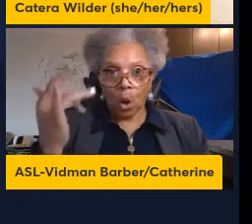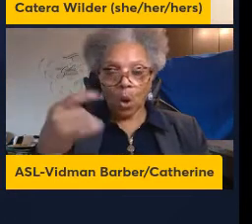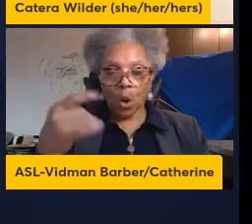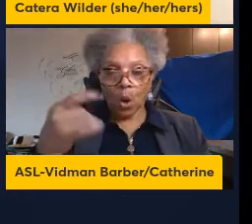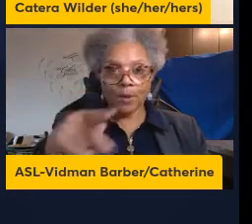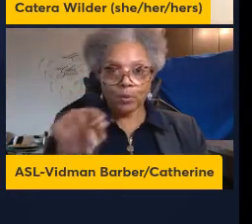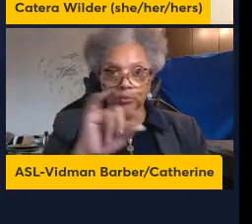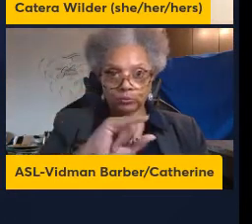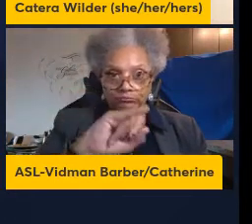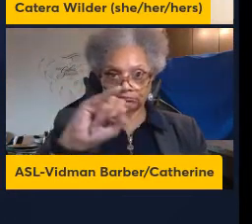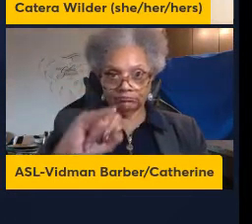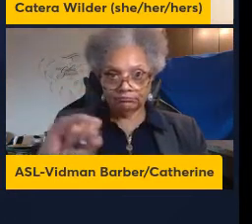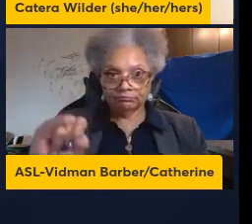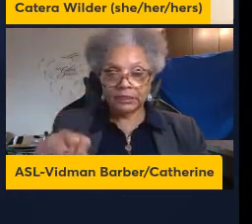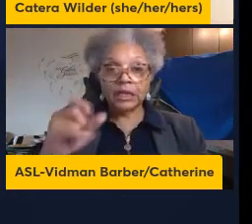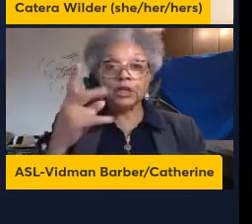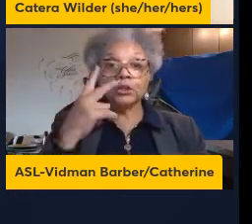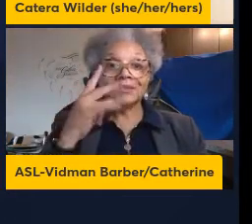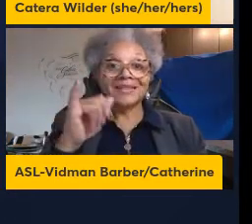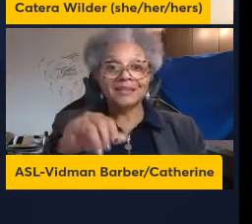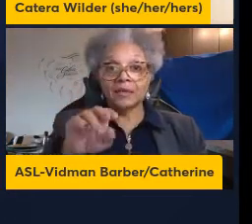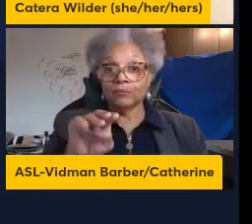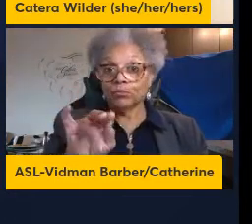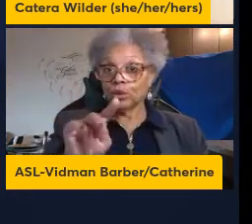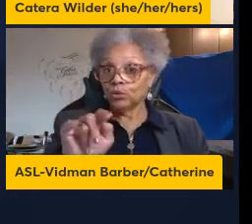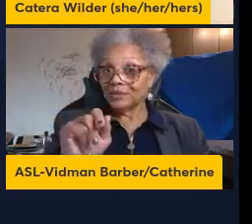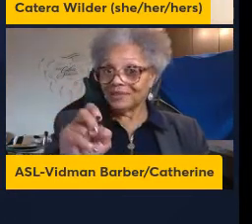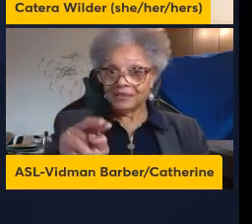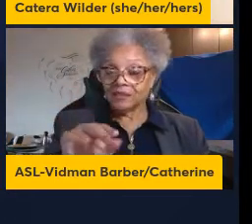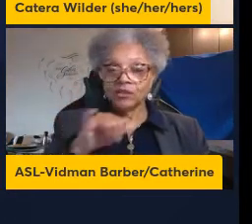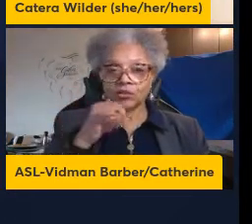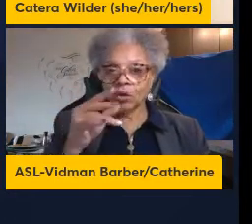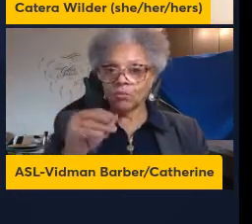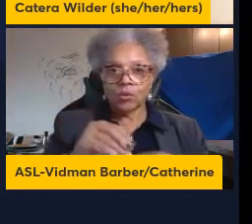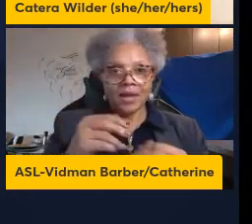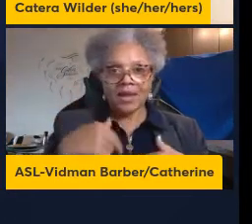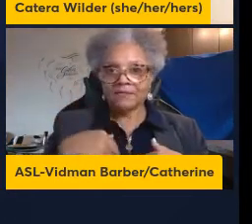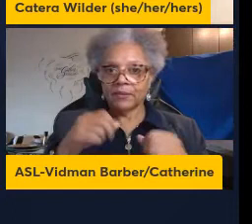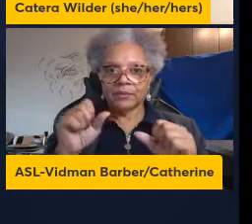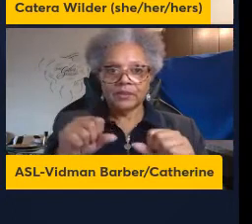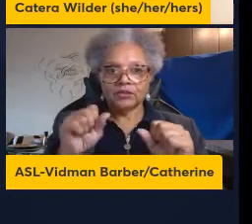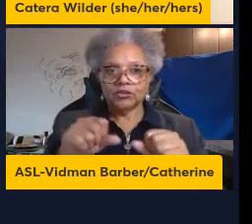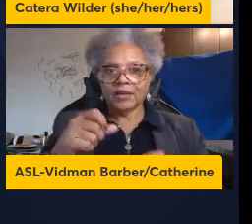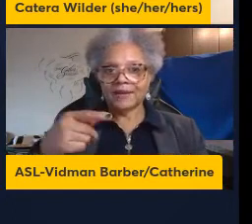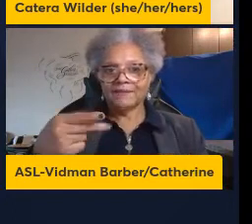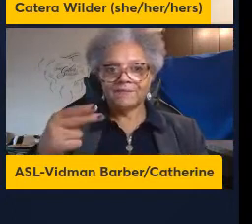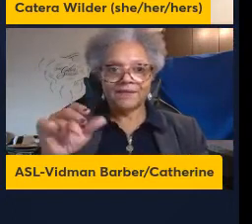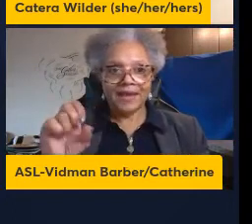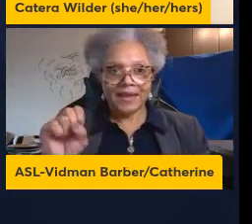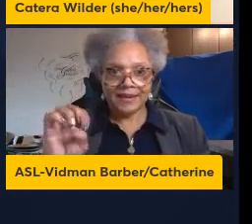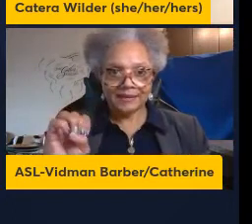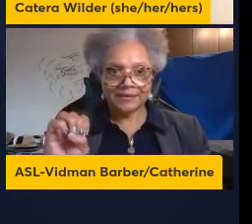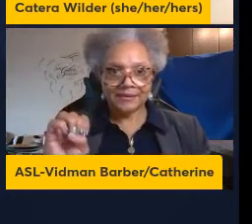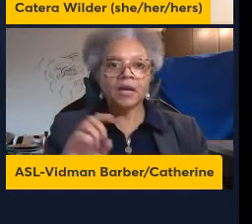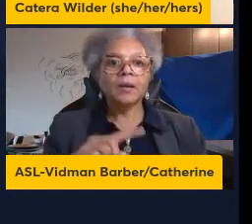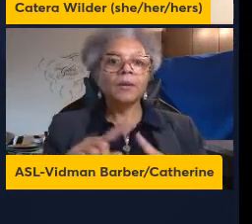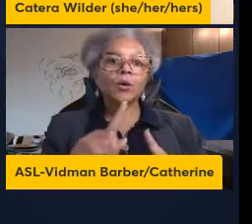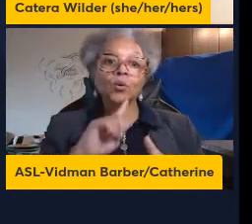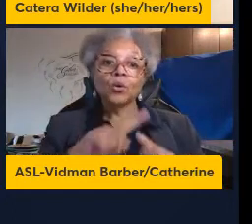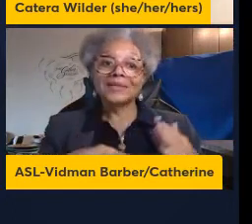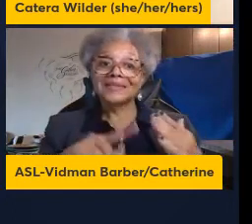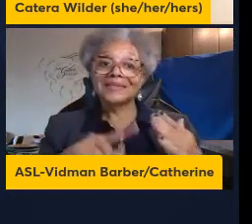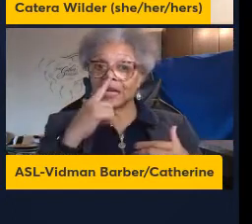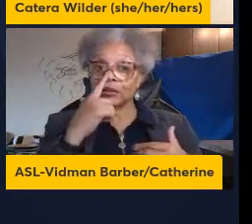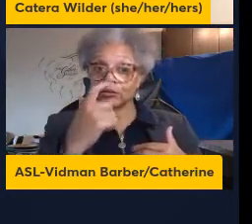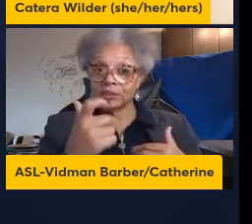have the feedback mutants, you no longer have this potentiated phase. But then also interestingly, when